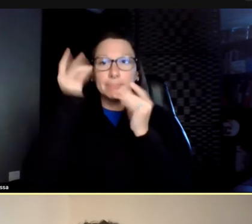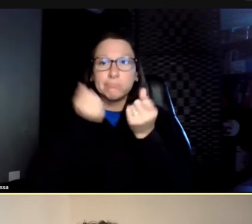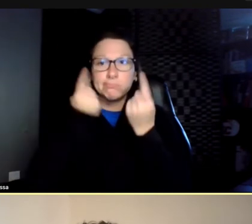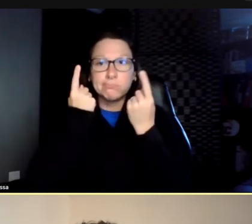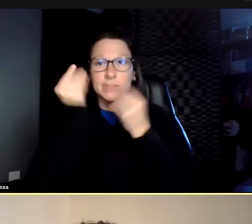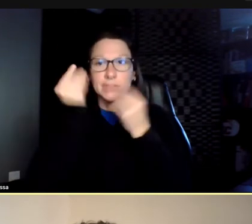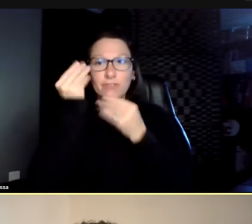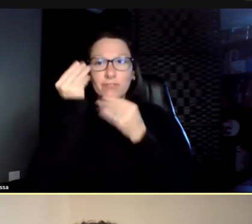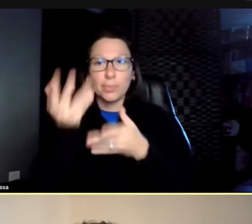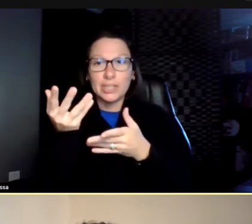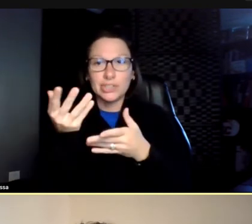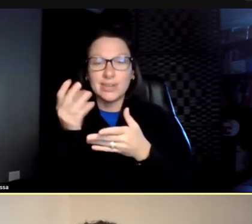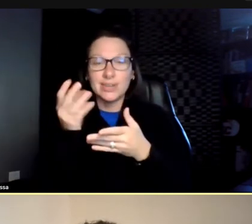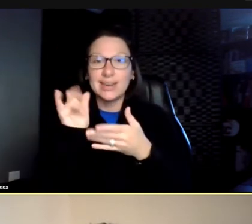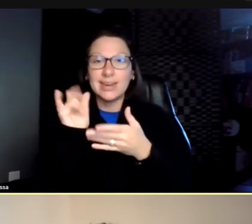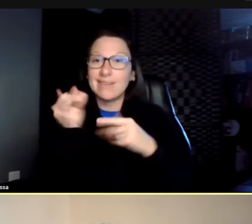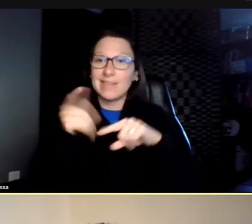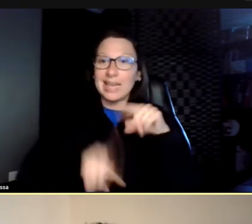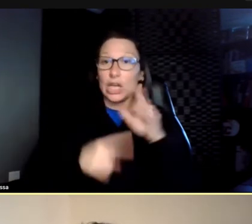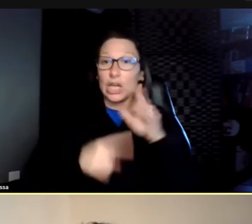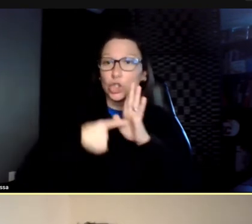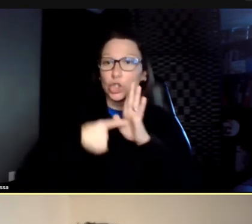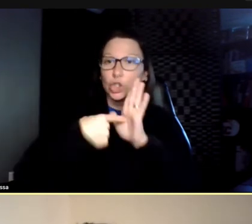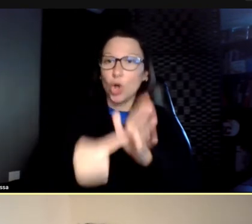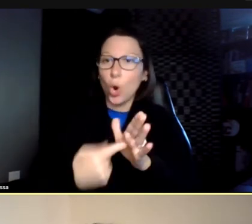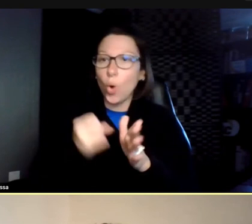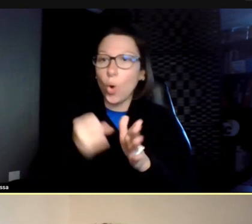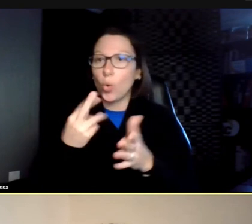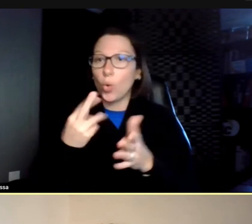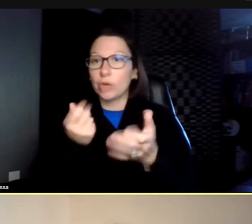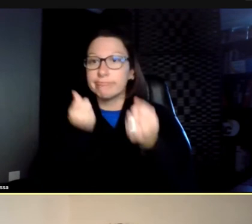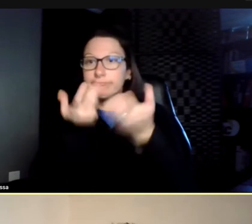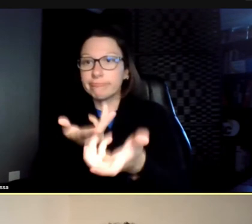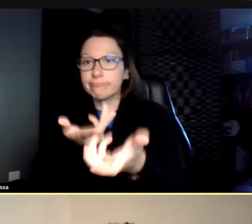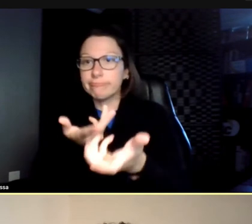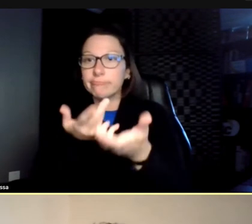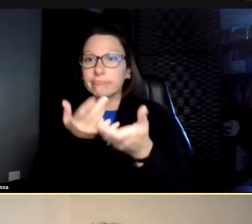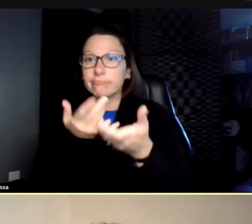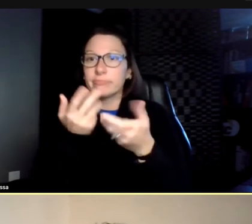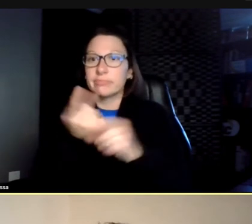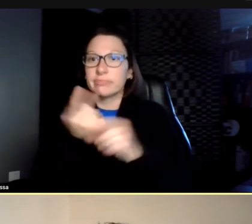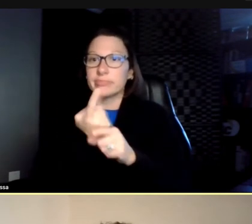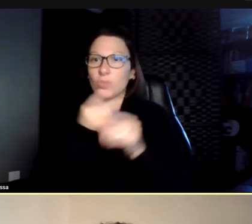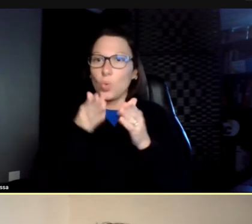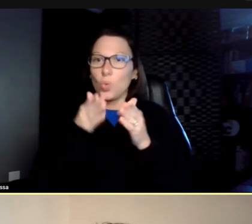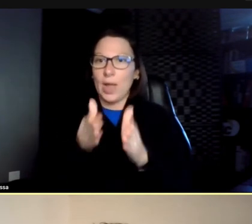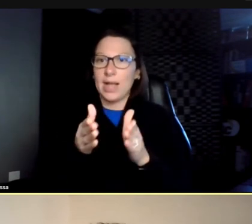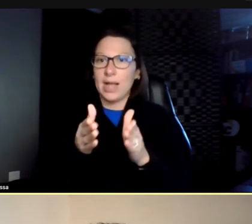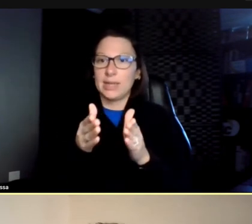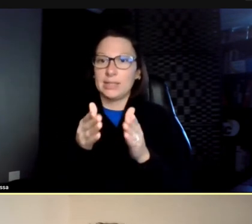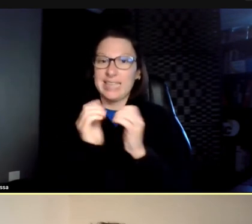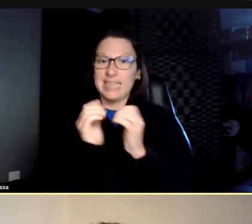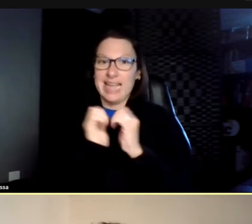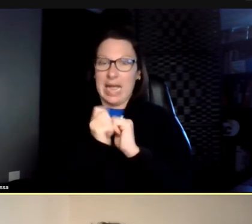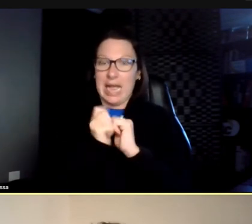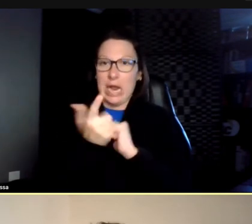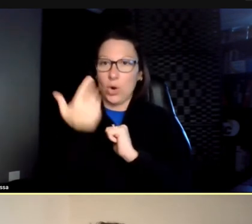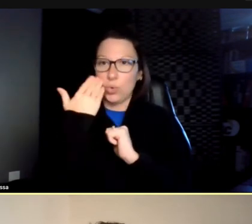can't show us that or tell us that in conventional ways that we, would otherwise look for our students who